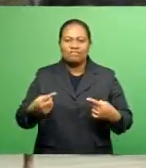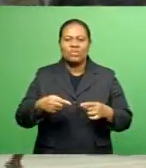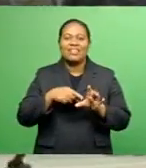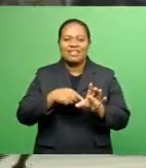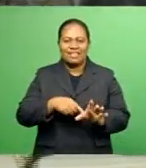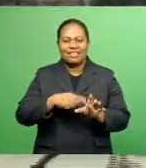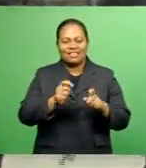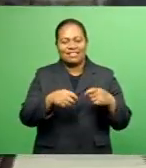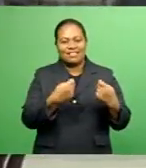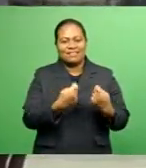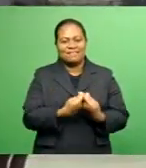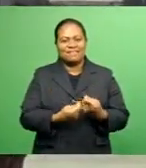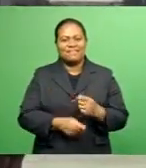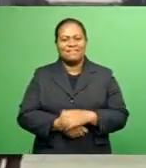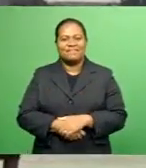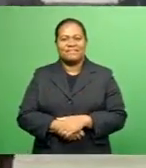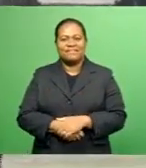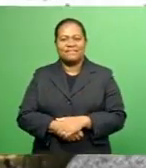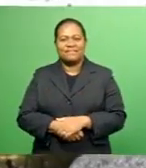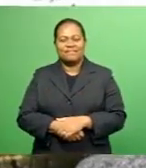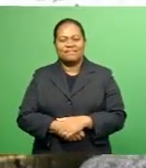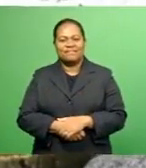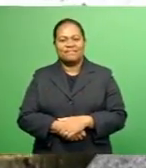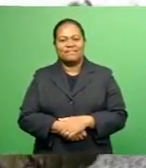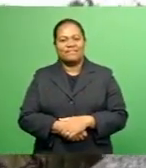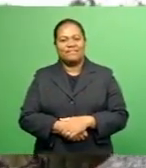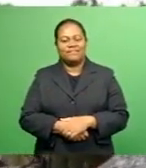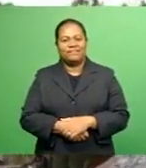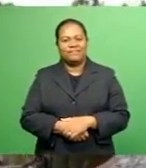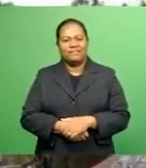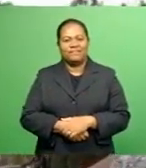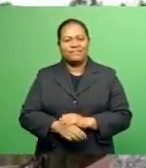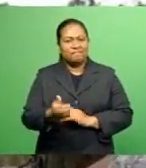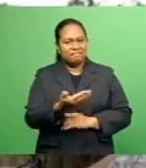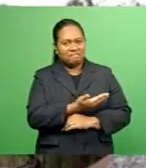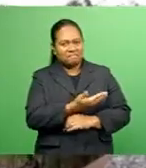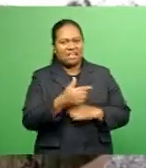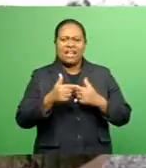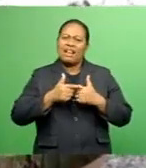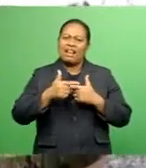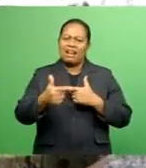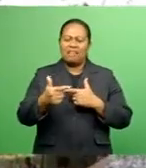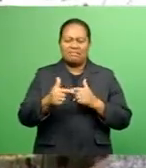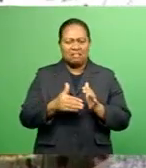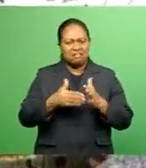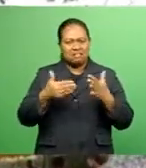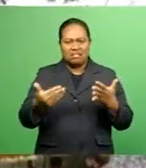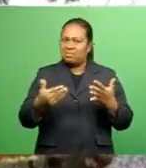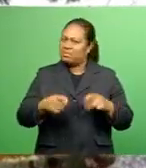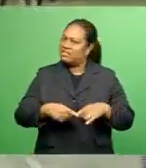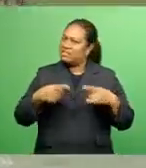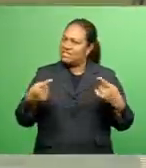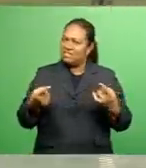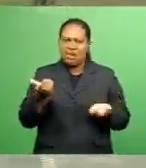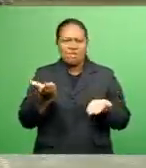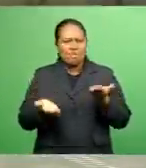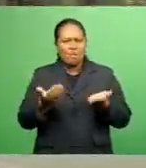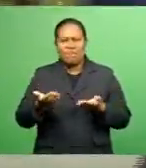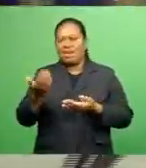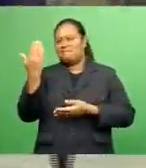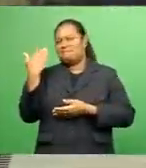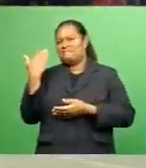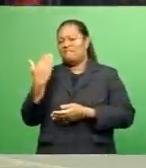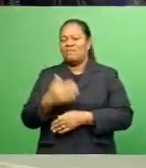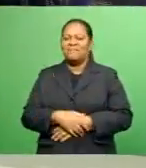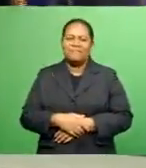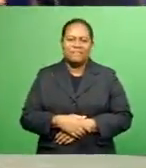teams in the competition. The level of competition has really intensified as compared to when I started. We